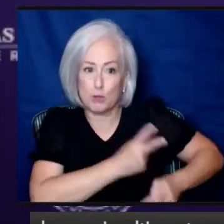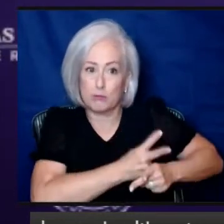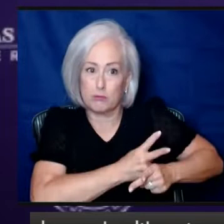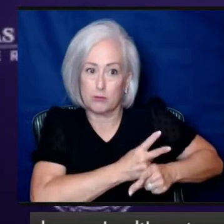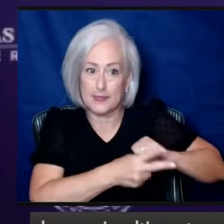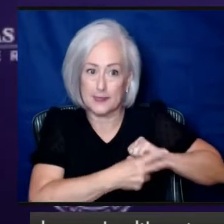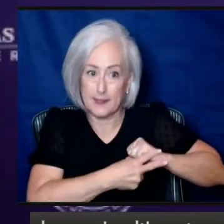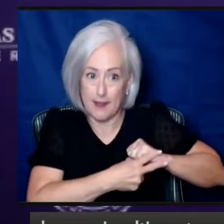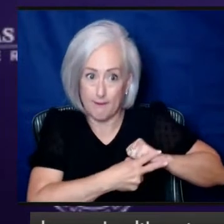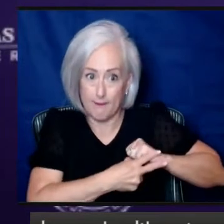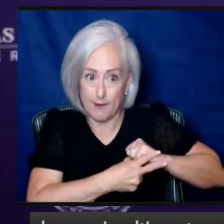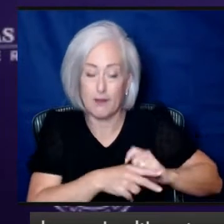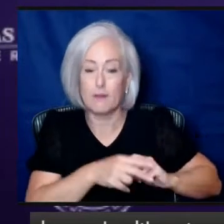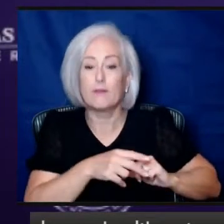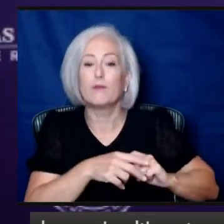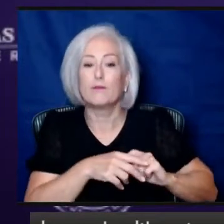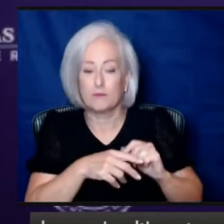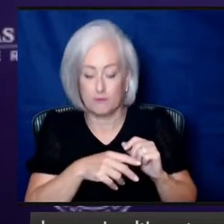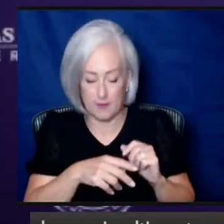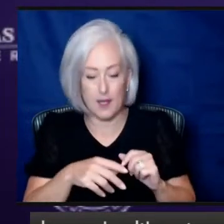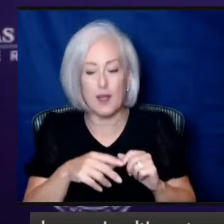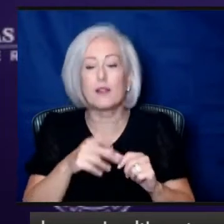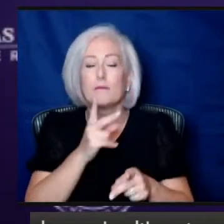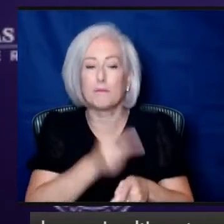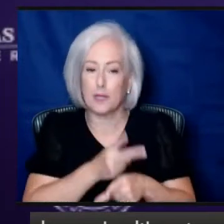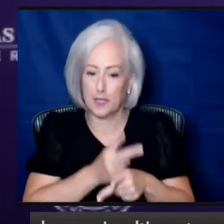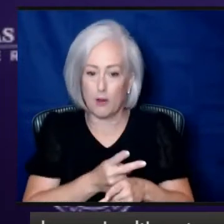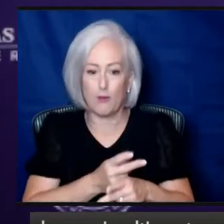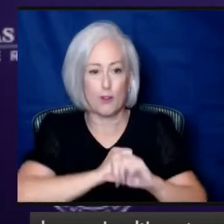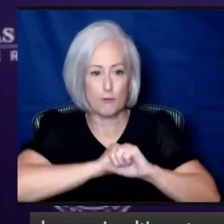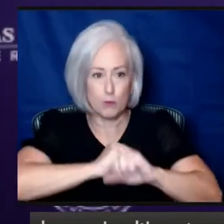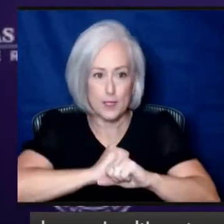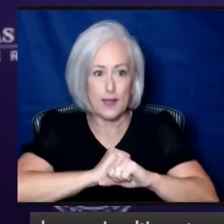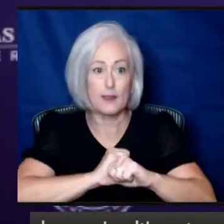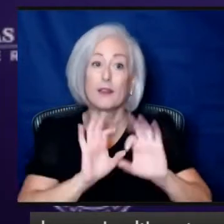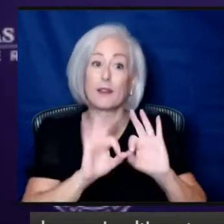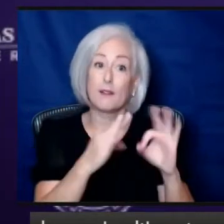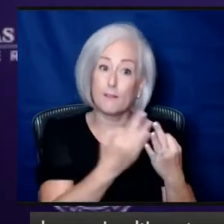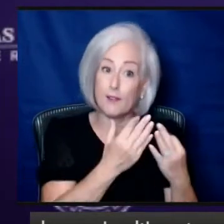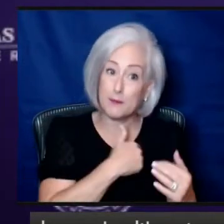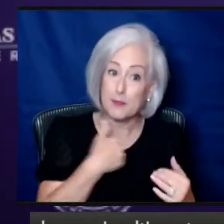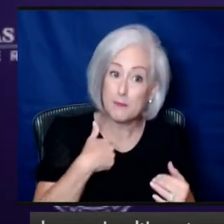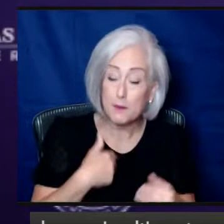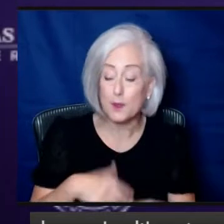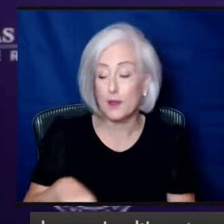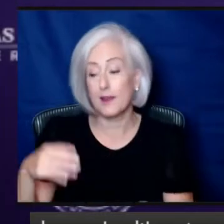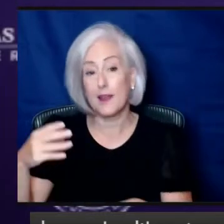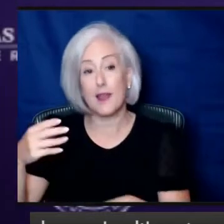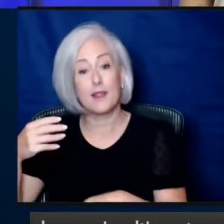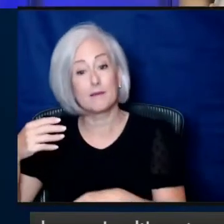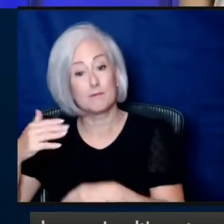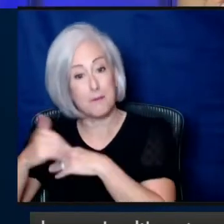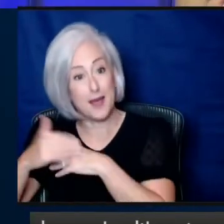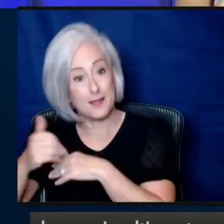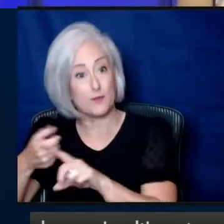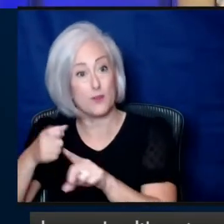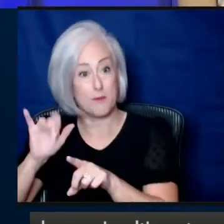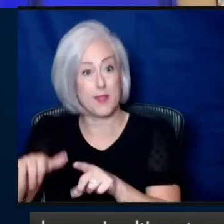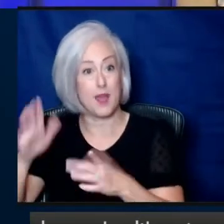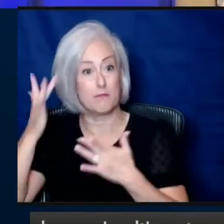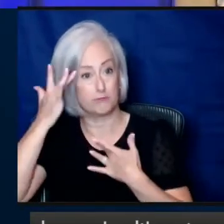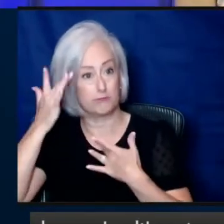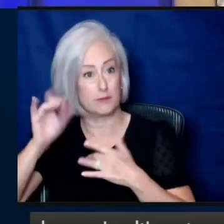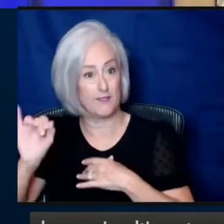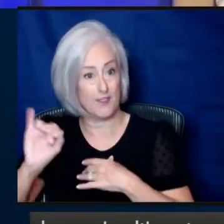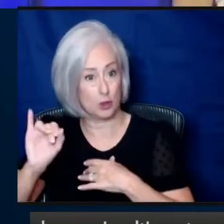cautious about trying to protect our family members and our pets from those dangerous infections. When it comes to picking up the dog